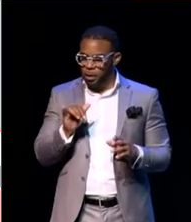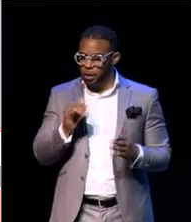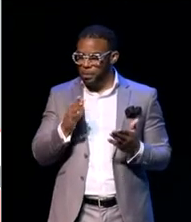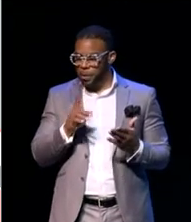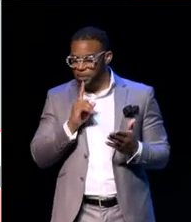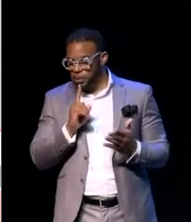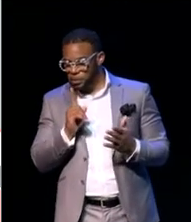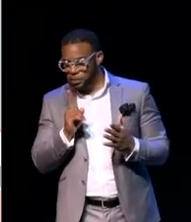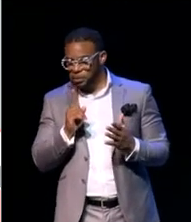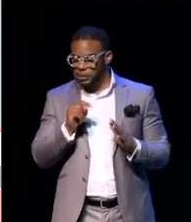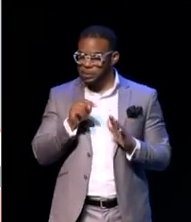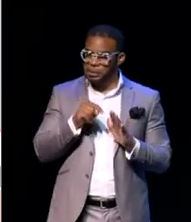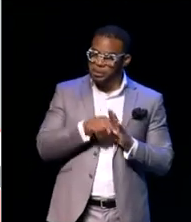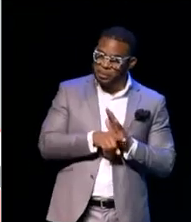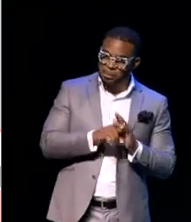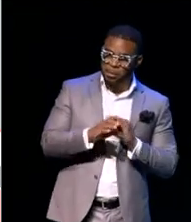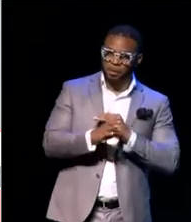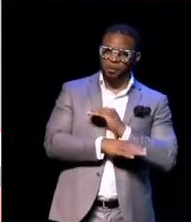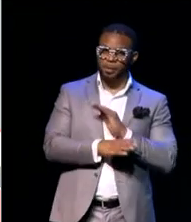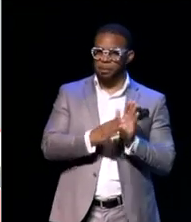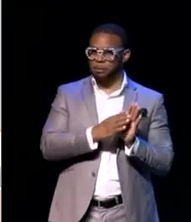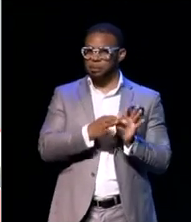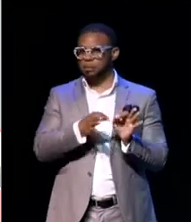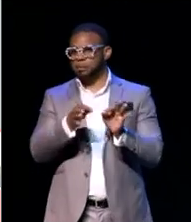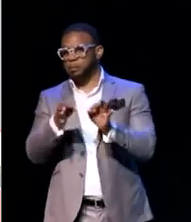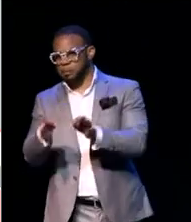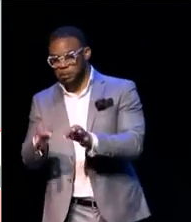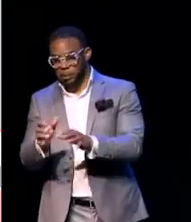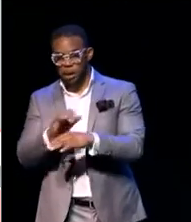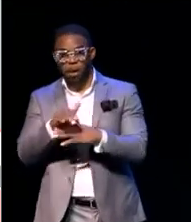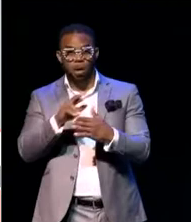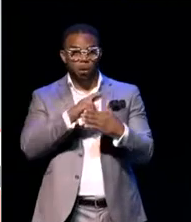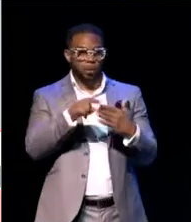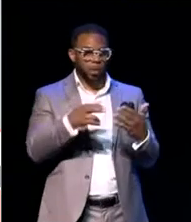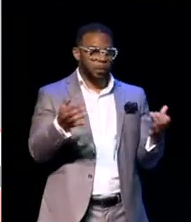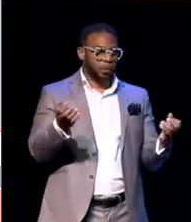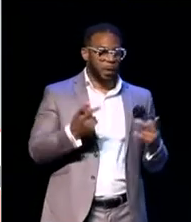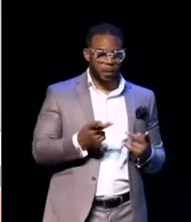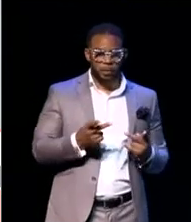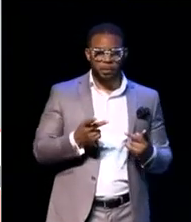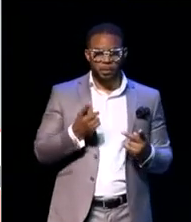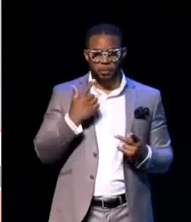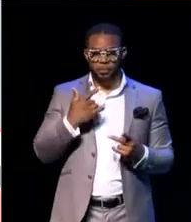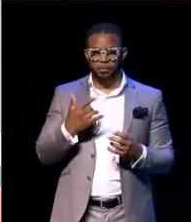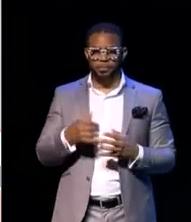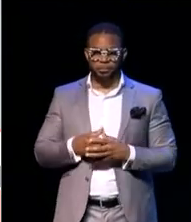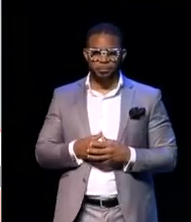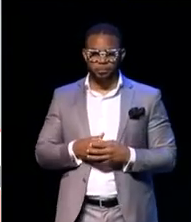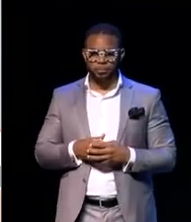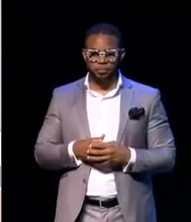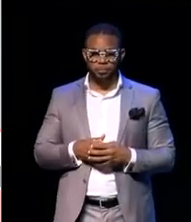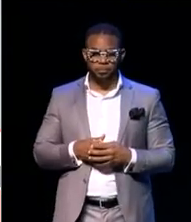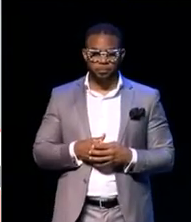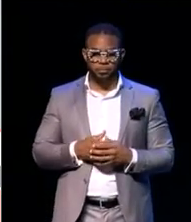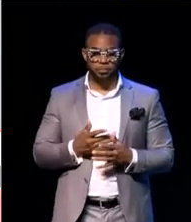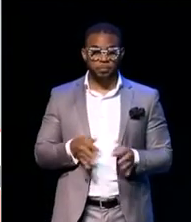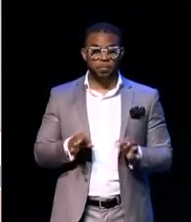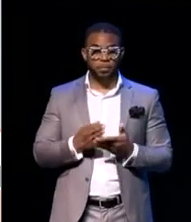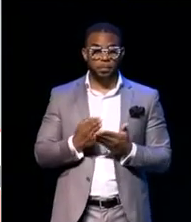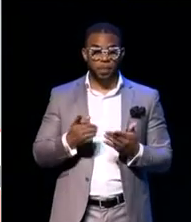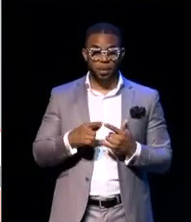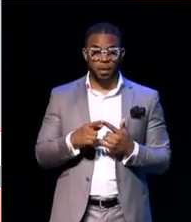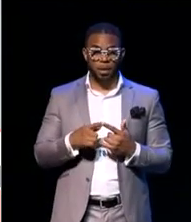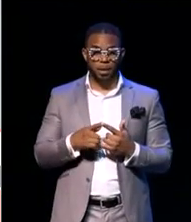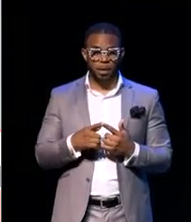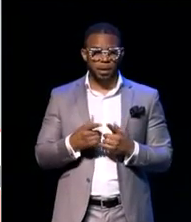may be deep into the fall to get all of the results back for that. And the important thing to